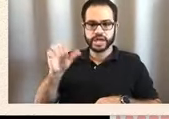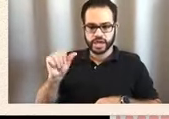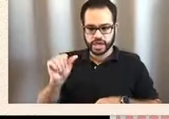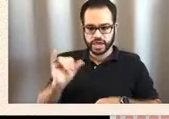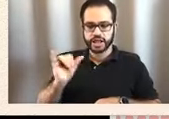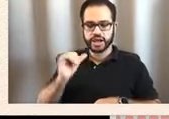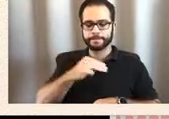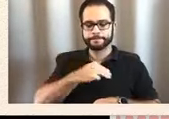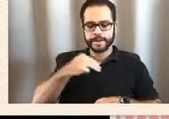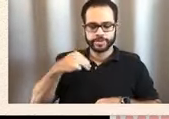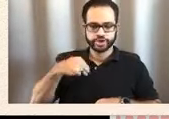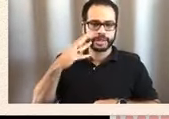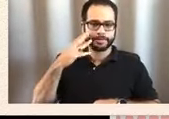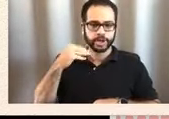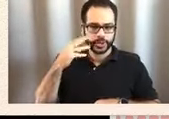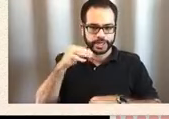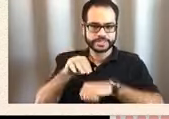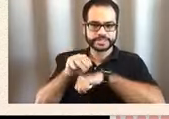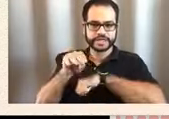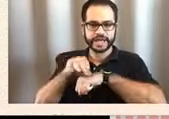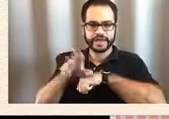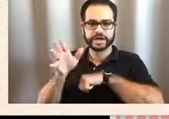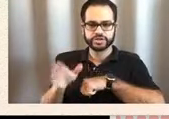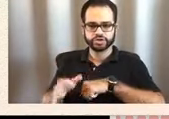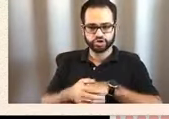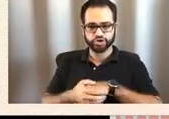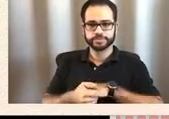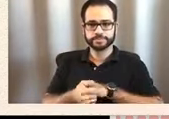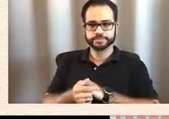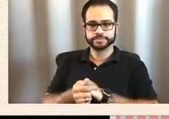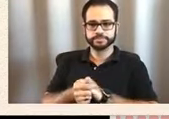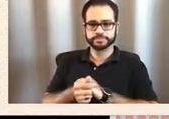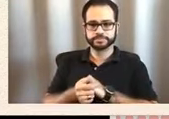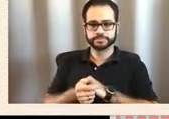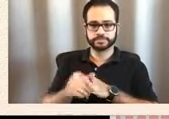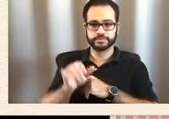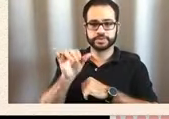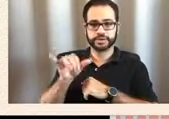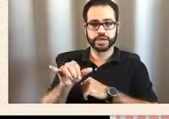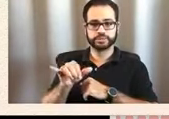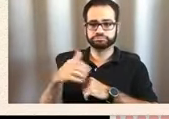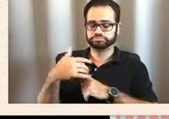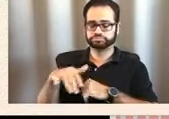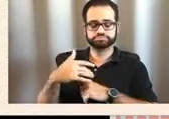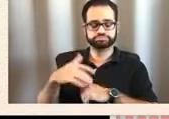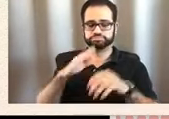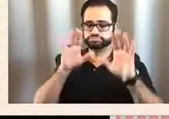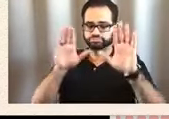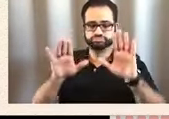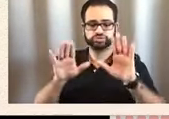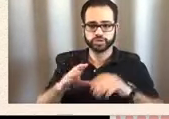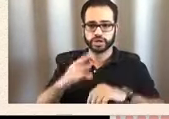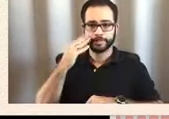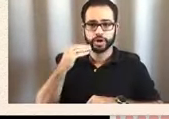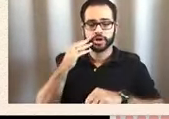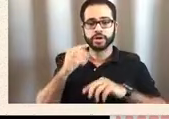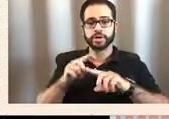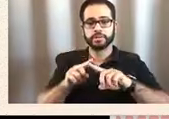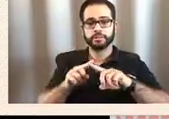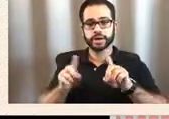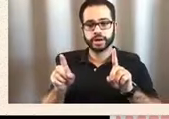advisor. And that has been great, but there has been a lot